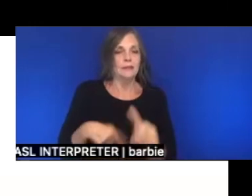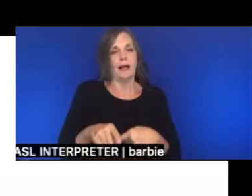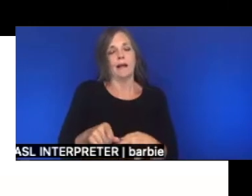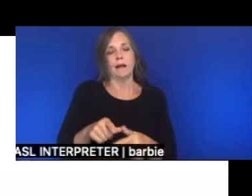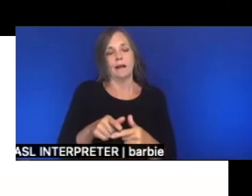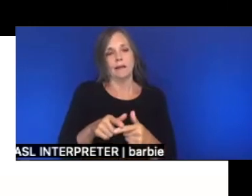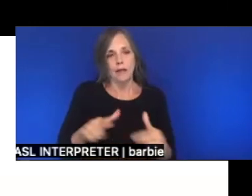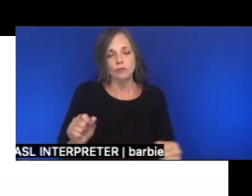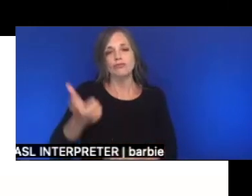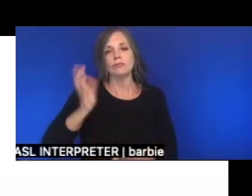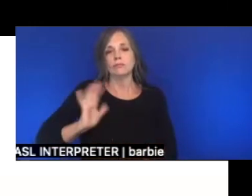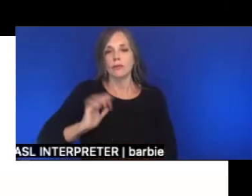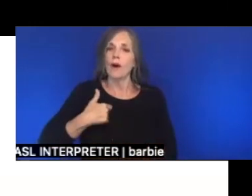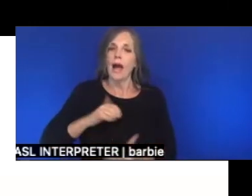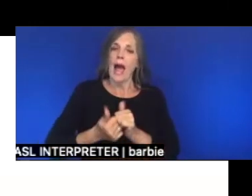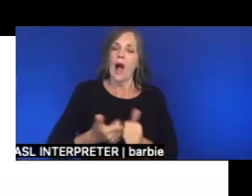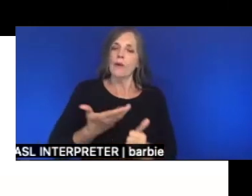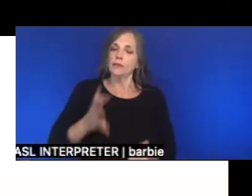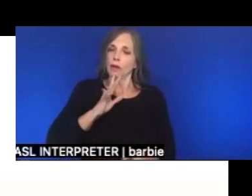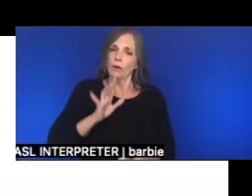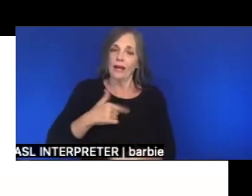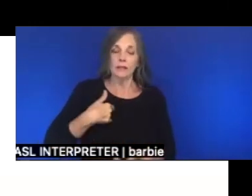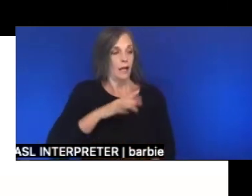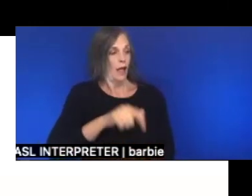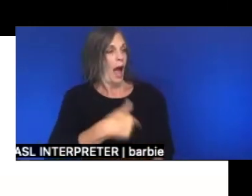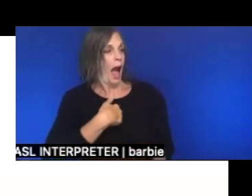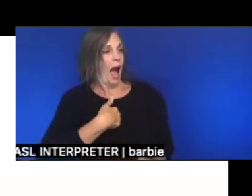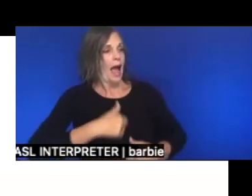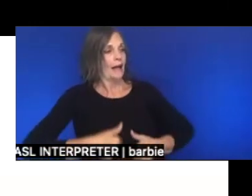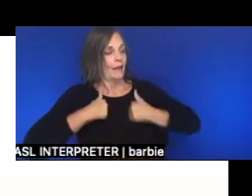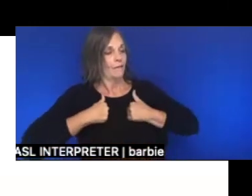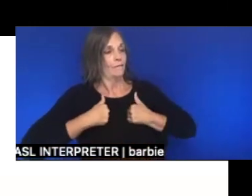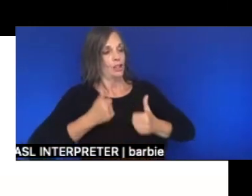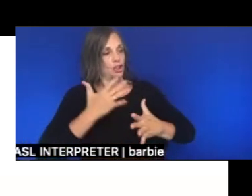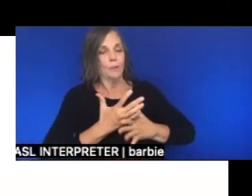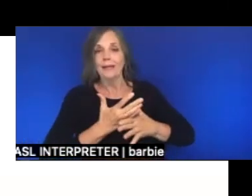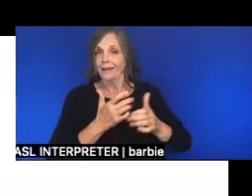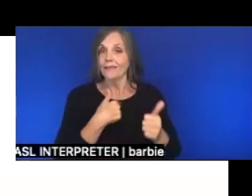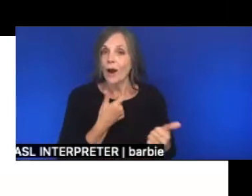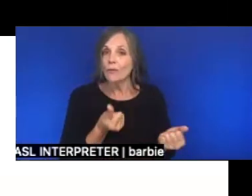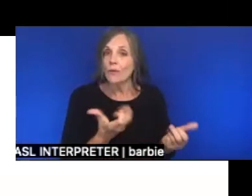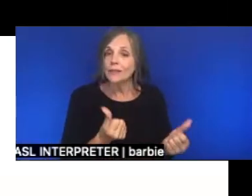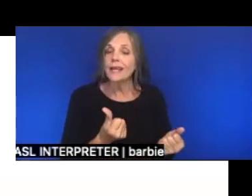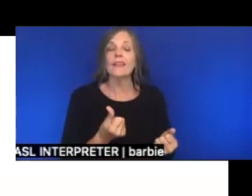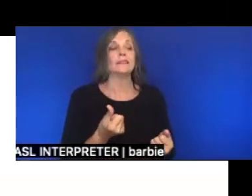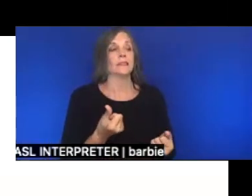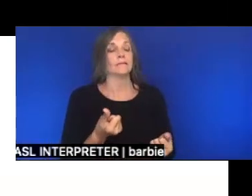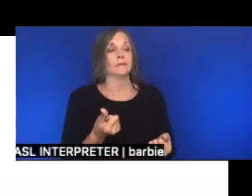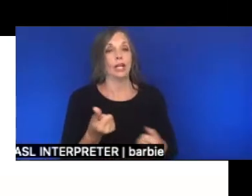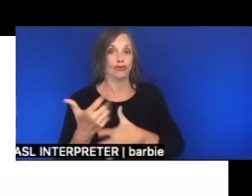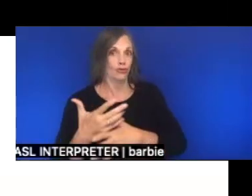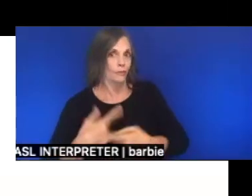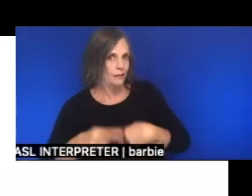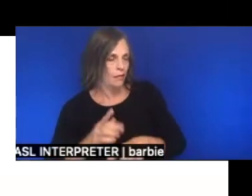are pronounced. So if I would want to say like, I live in Germany, in German Sign Language would